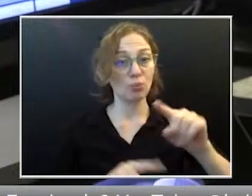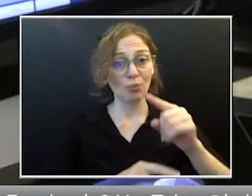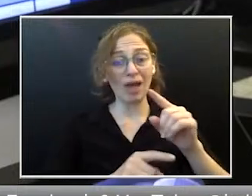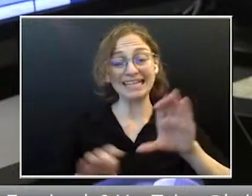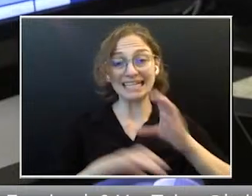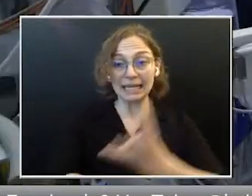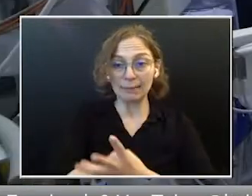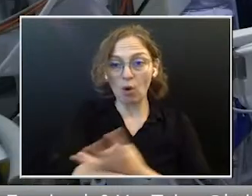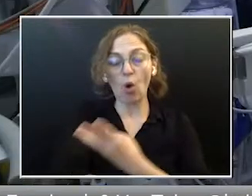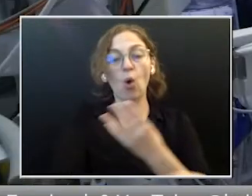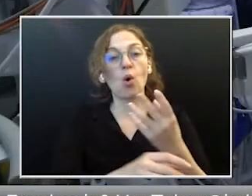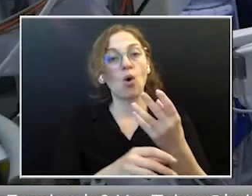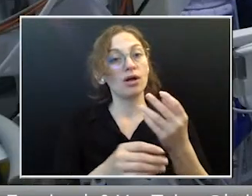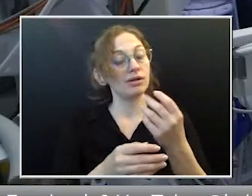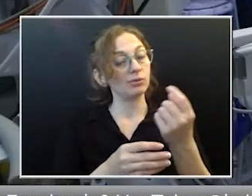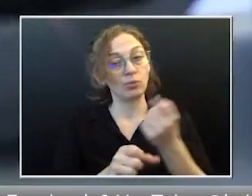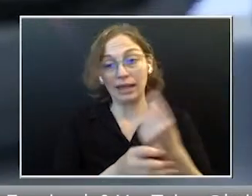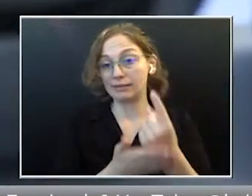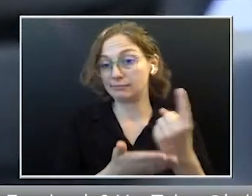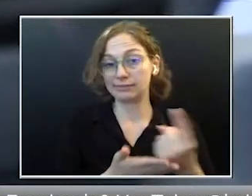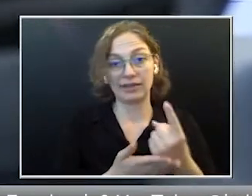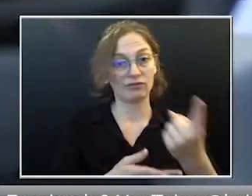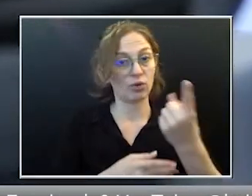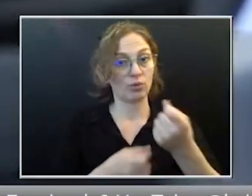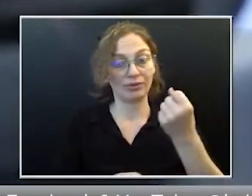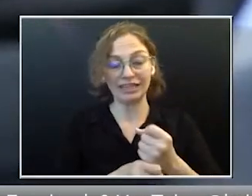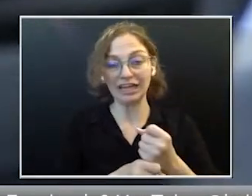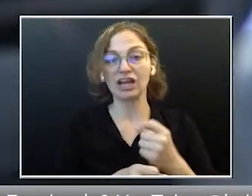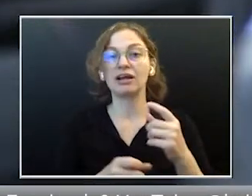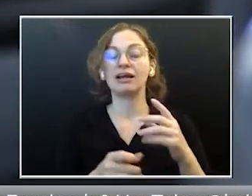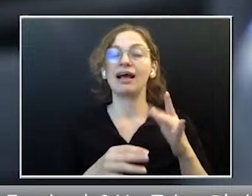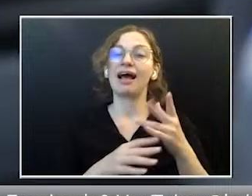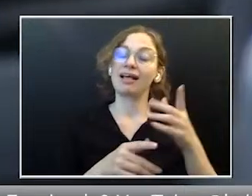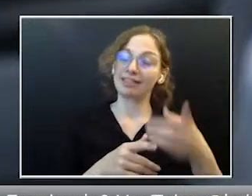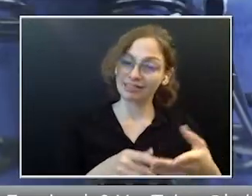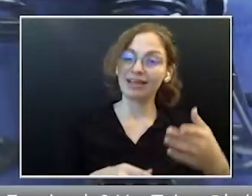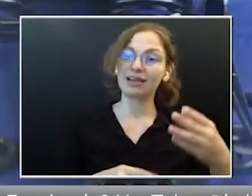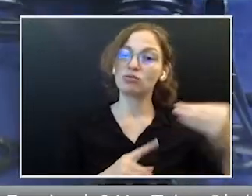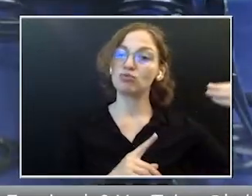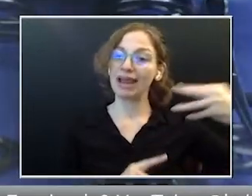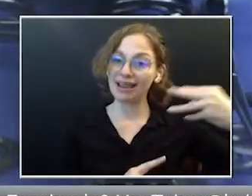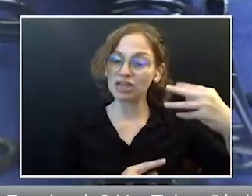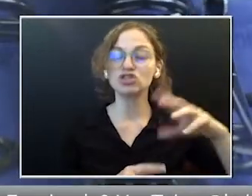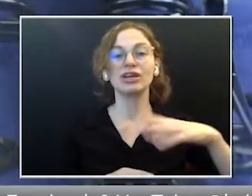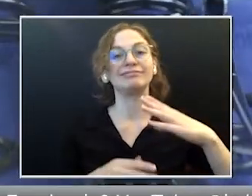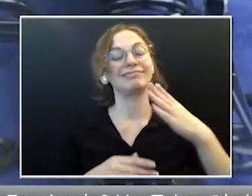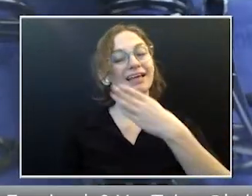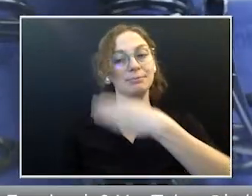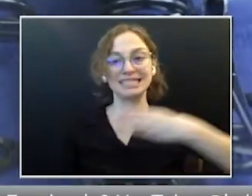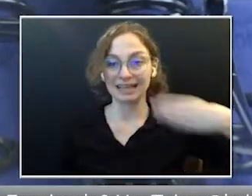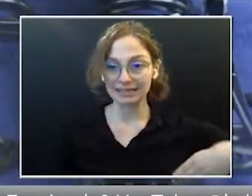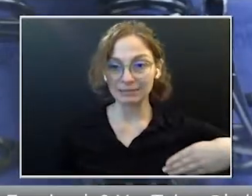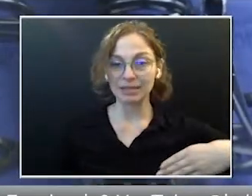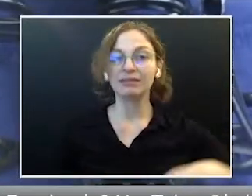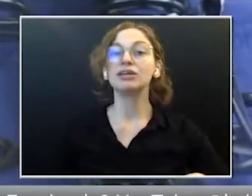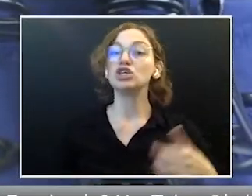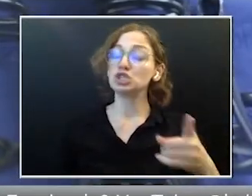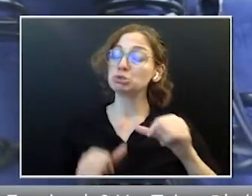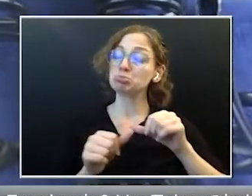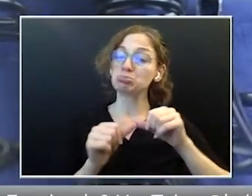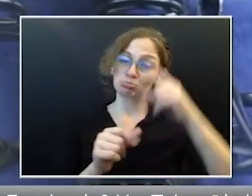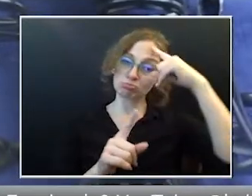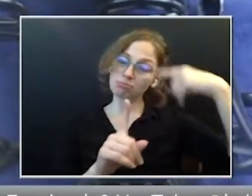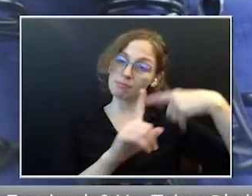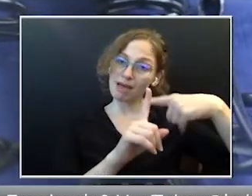and a double mastectomy. Angela stayed positive throughout the process, but knew the odds were against her. Instead of taking it